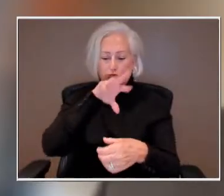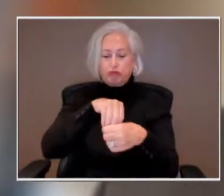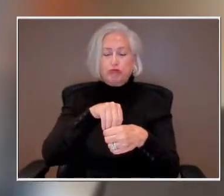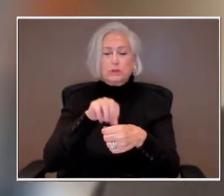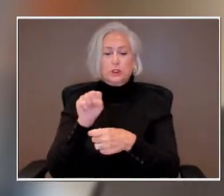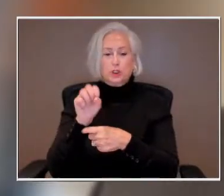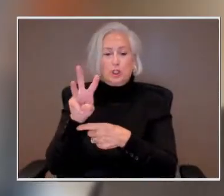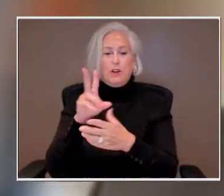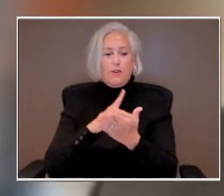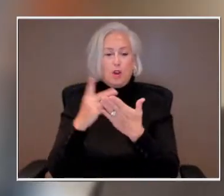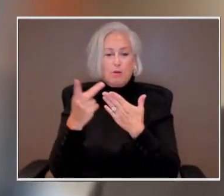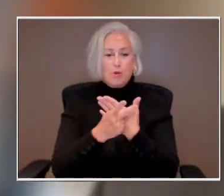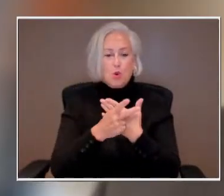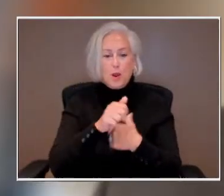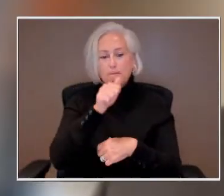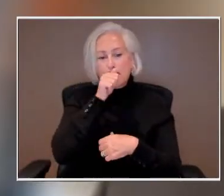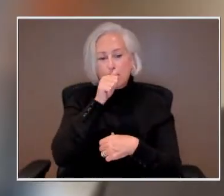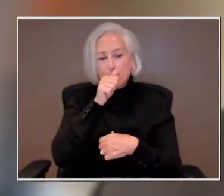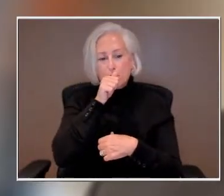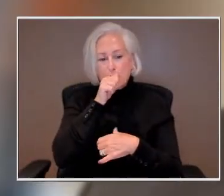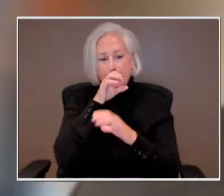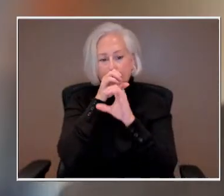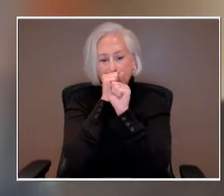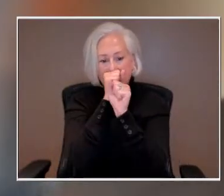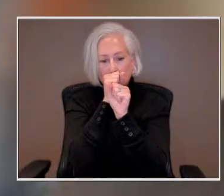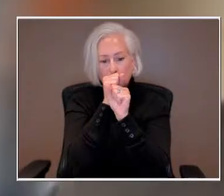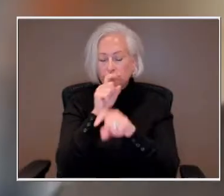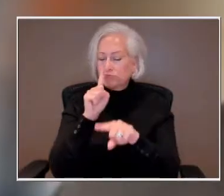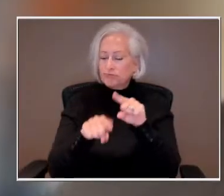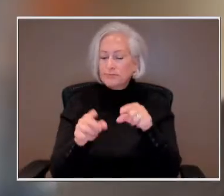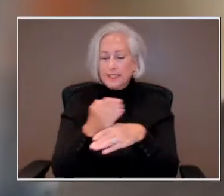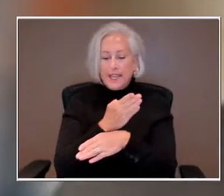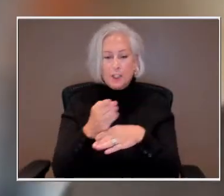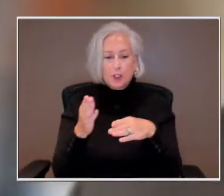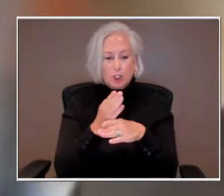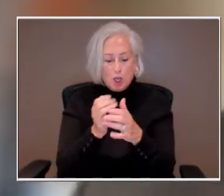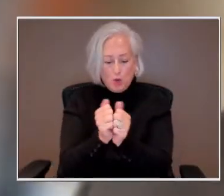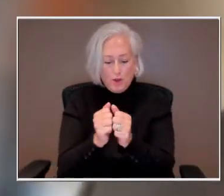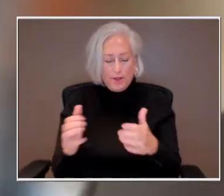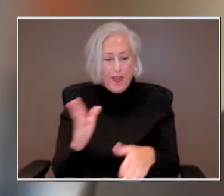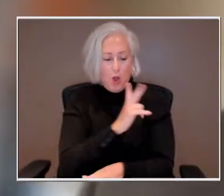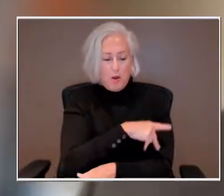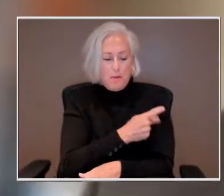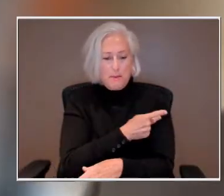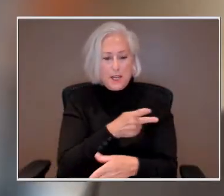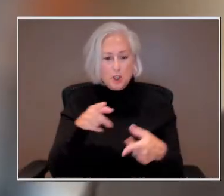and again, it can't be shared across without patient permission.